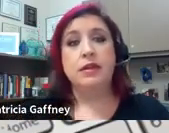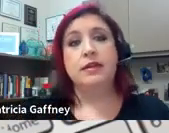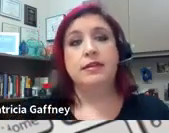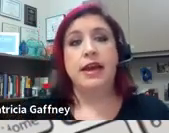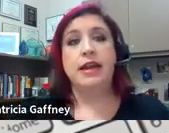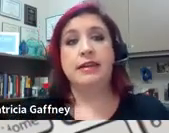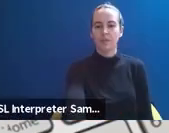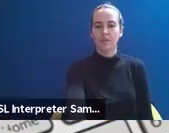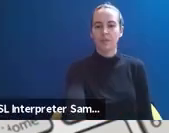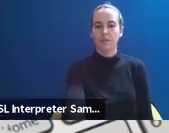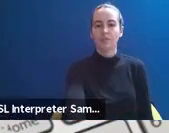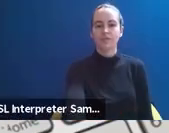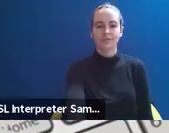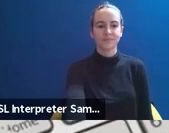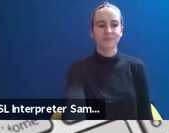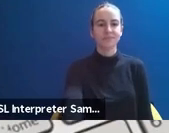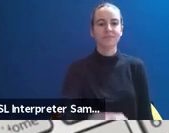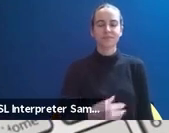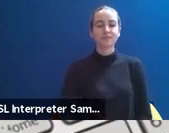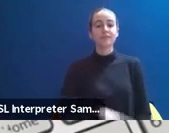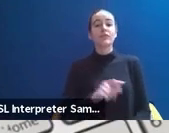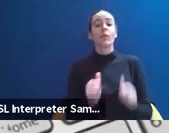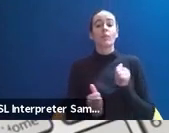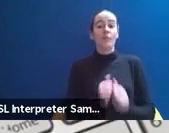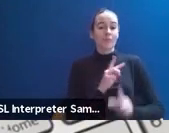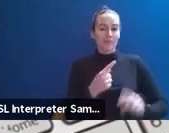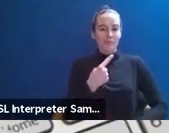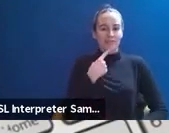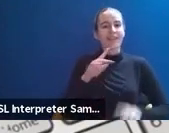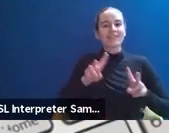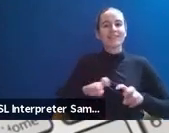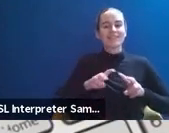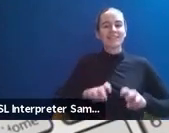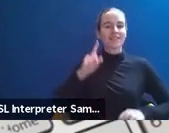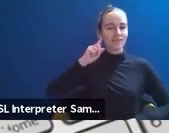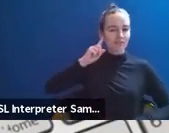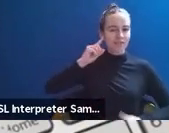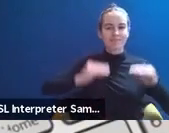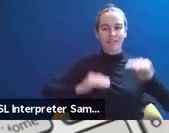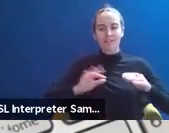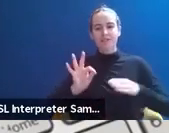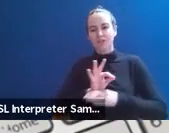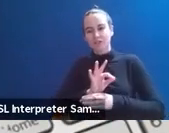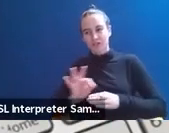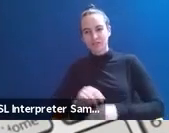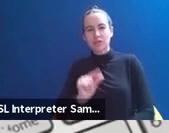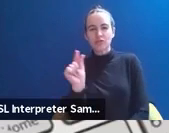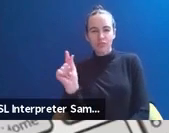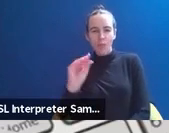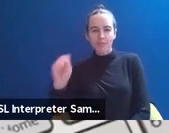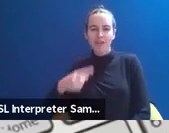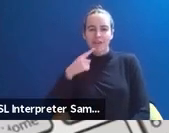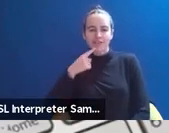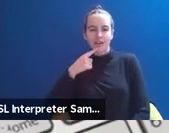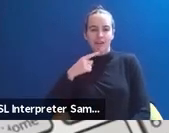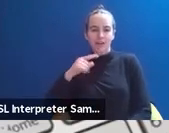people stated assess hearing and balance function. And a small percentage said all of the above. So